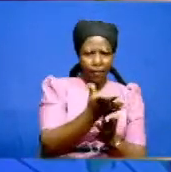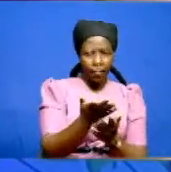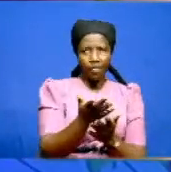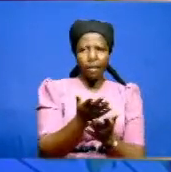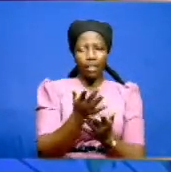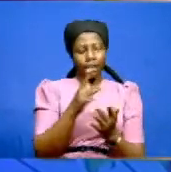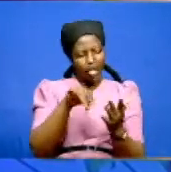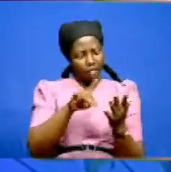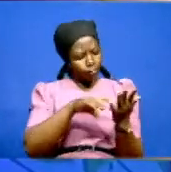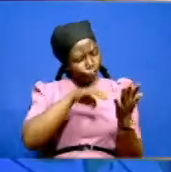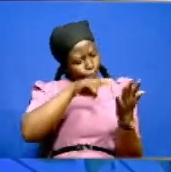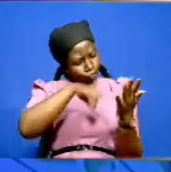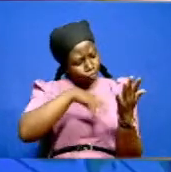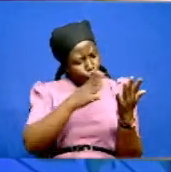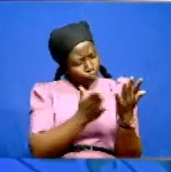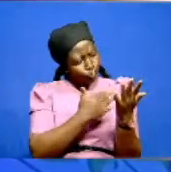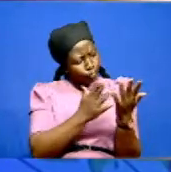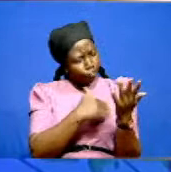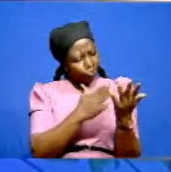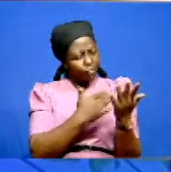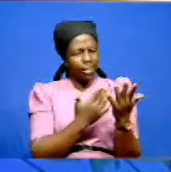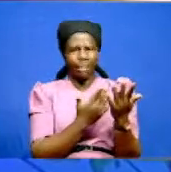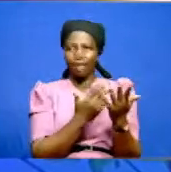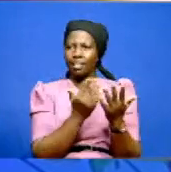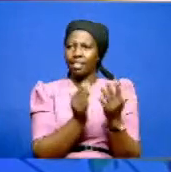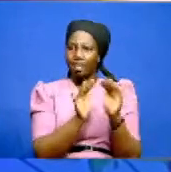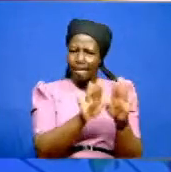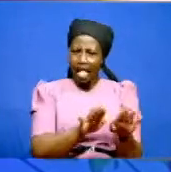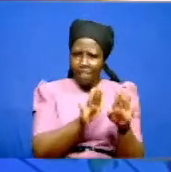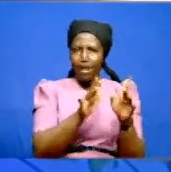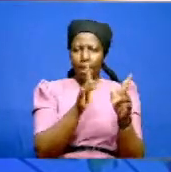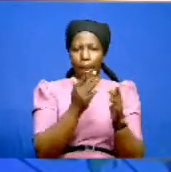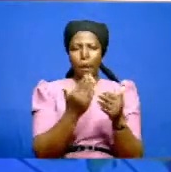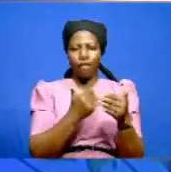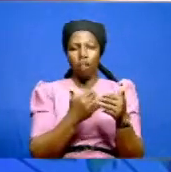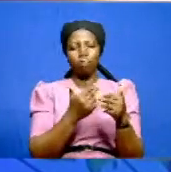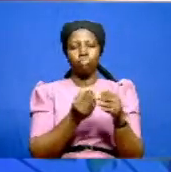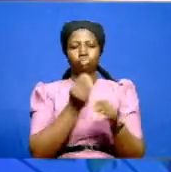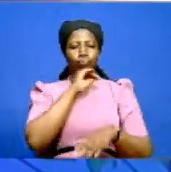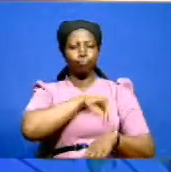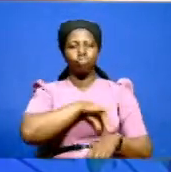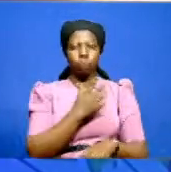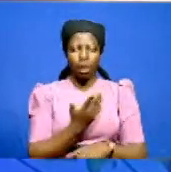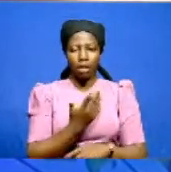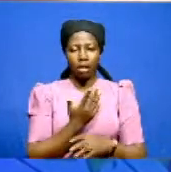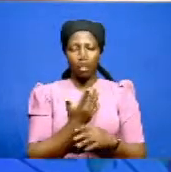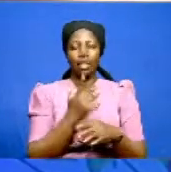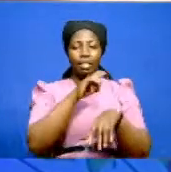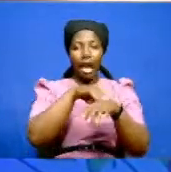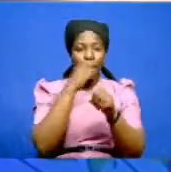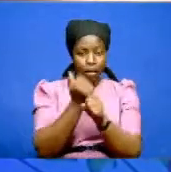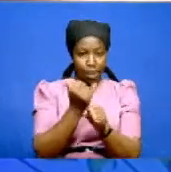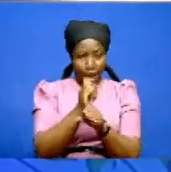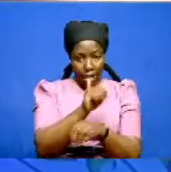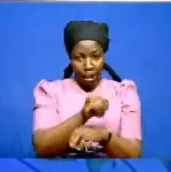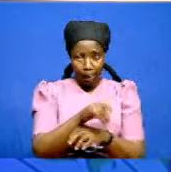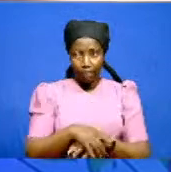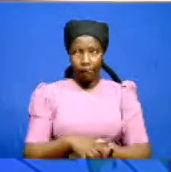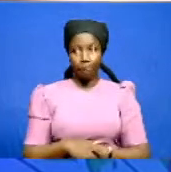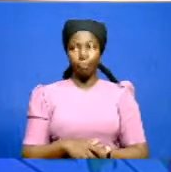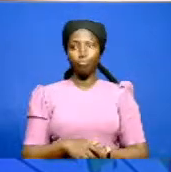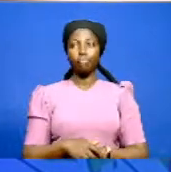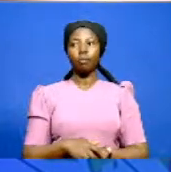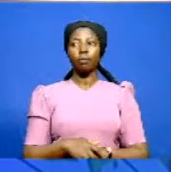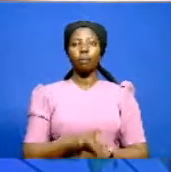he checks it very carefully before putting it back in his pocket. Now, as he did this, lo and behold,